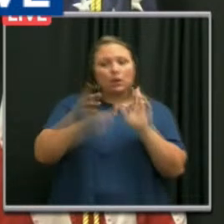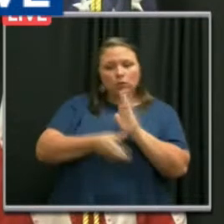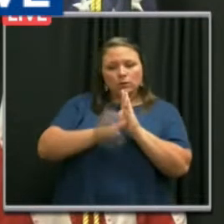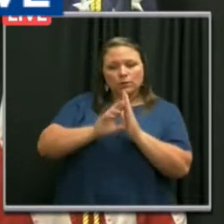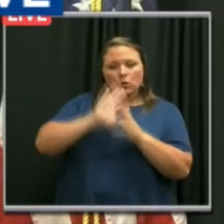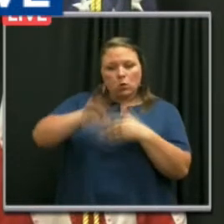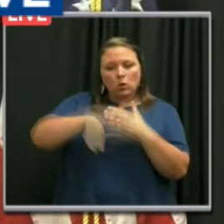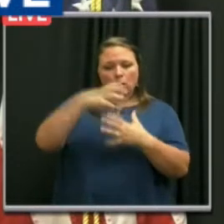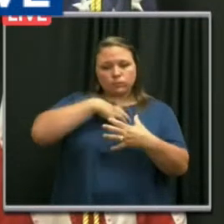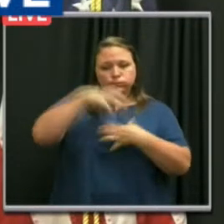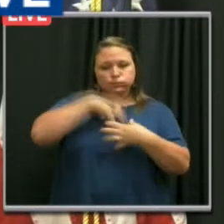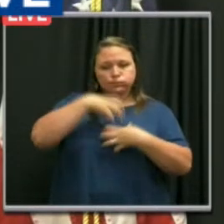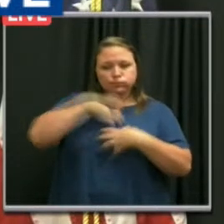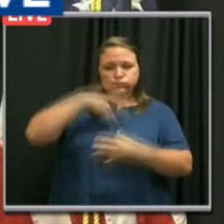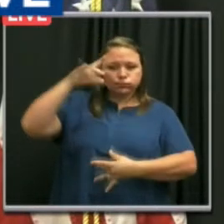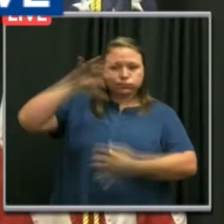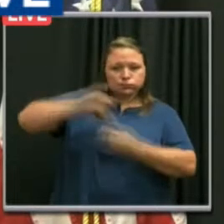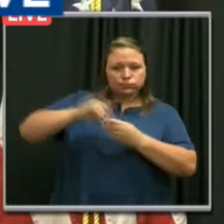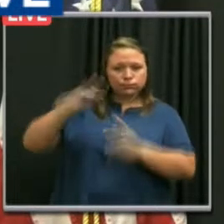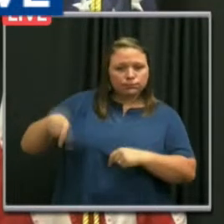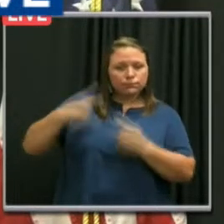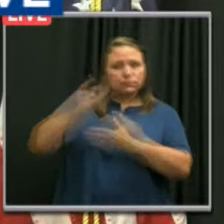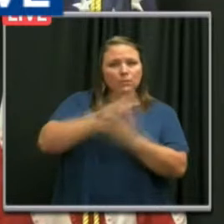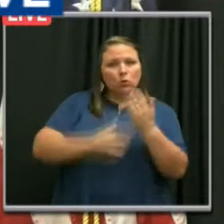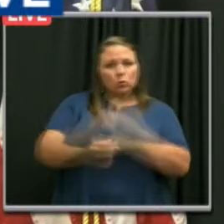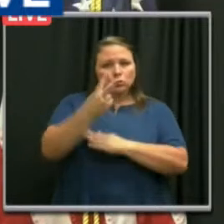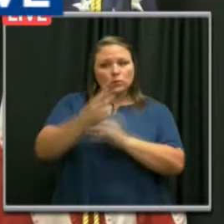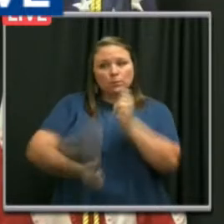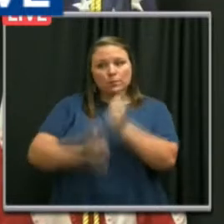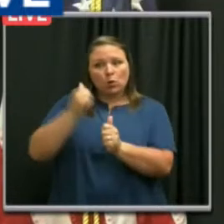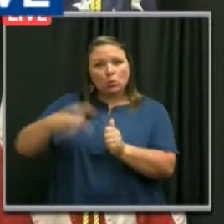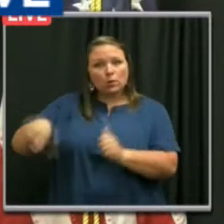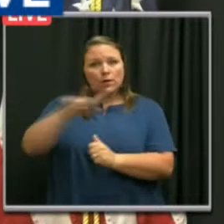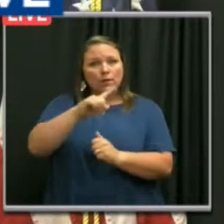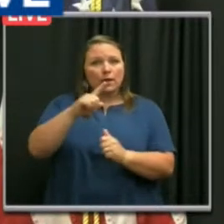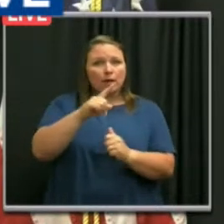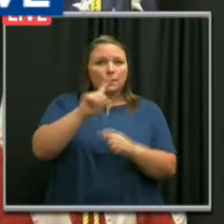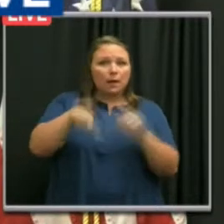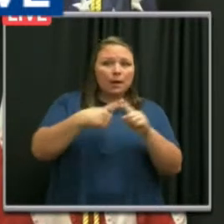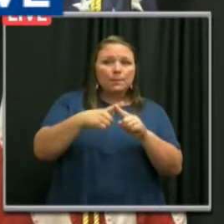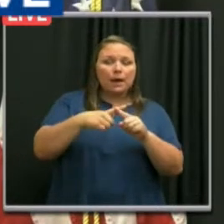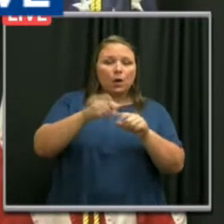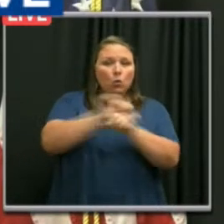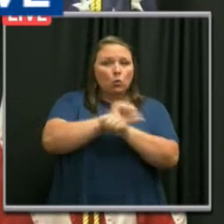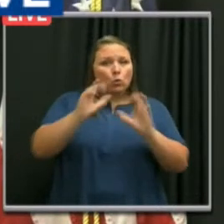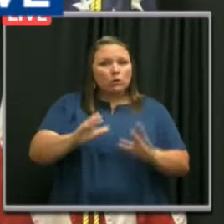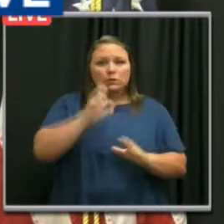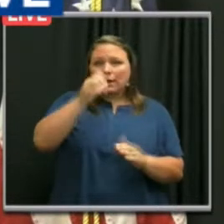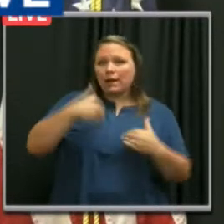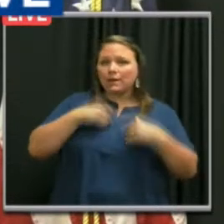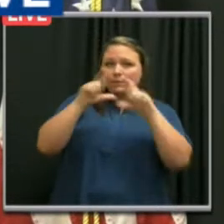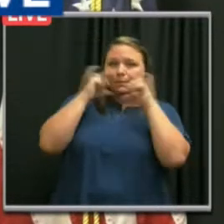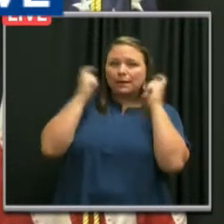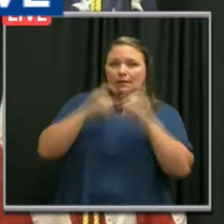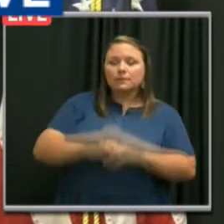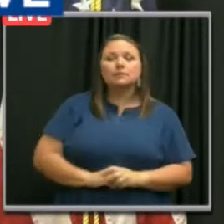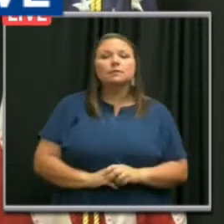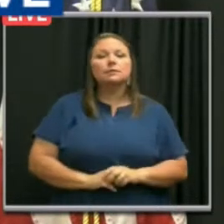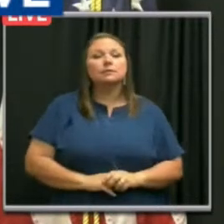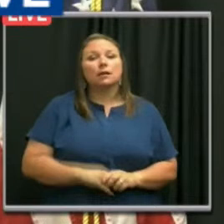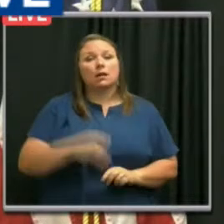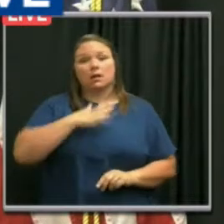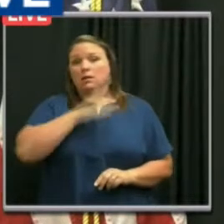of the complaints that have come in since phase 2 began, the majority of them are about employees not wearing masks. So my question